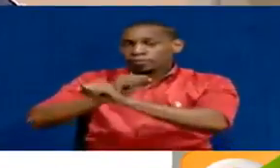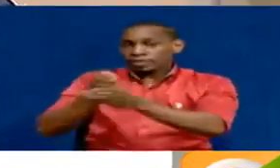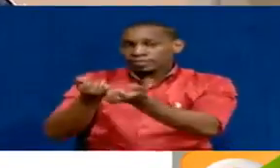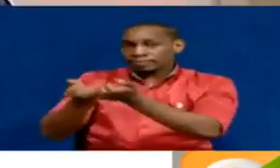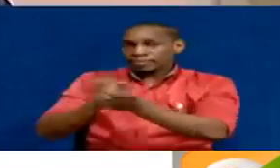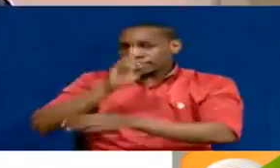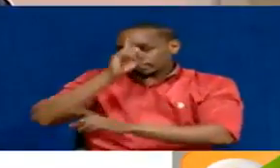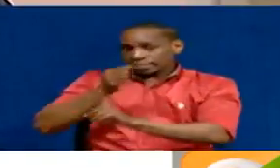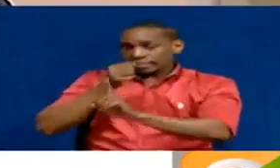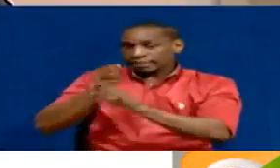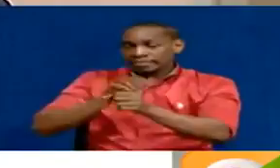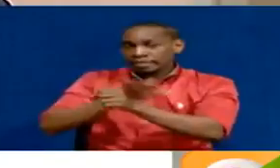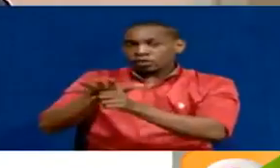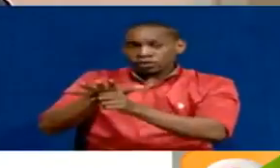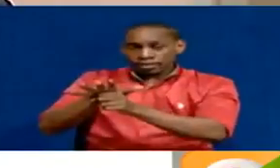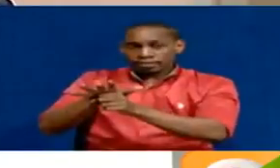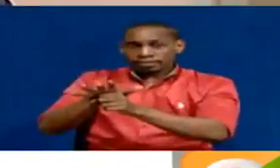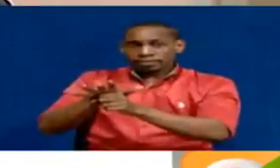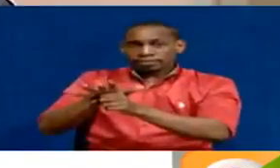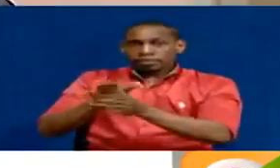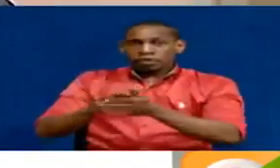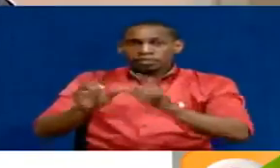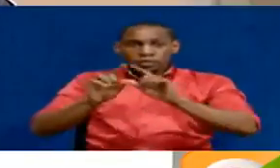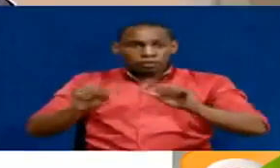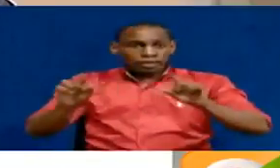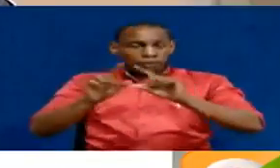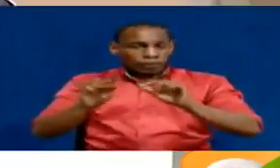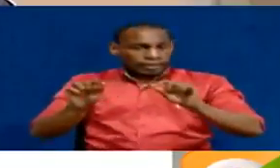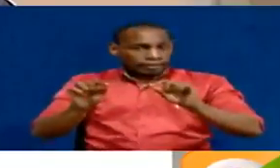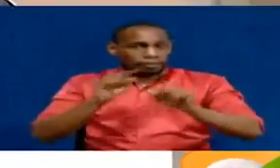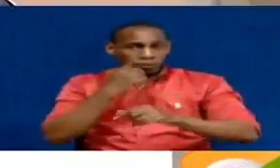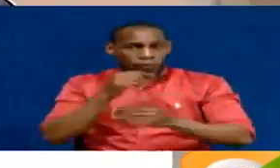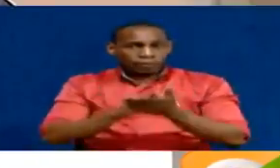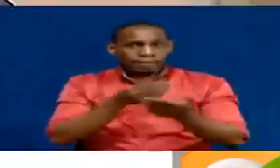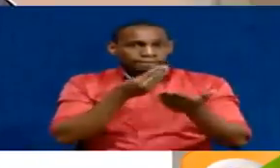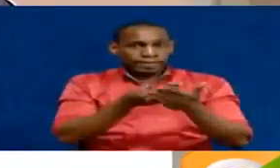them from severe impact of the COVID-19 pandemic. This is according to a